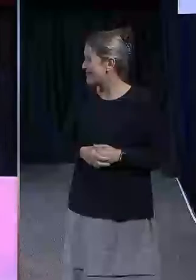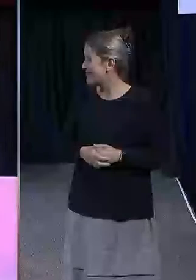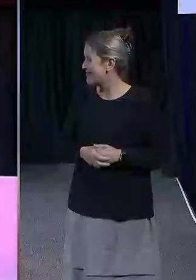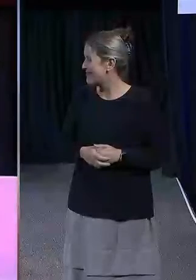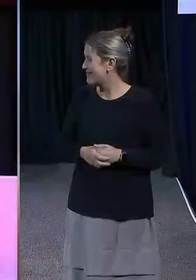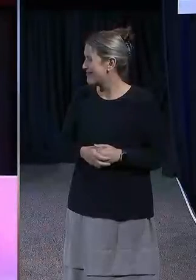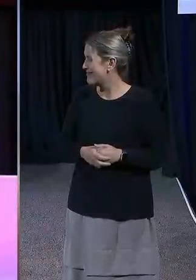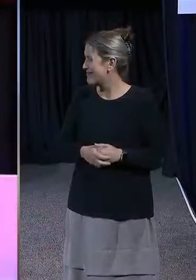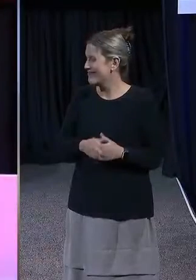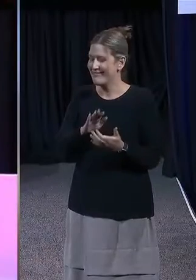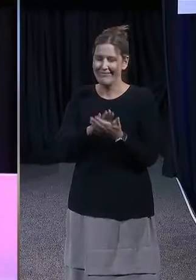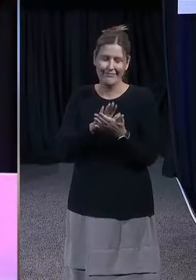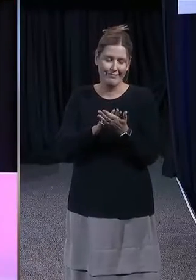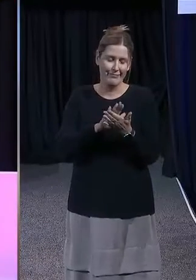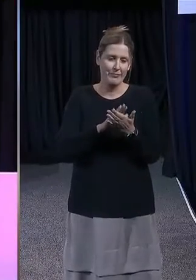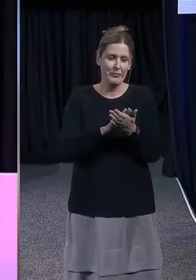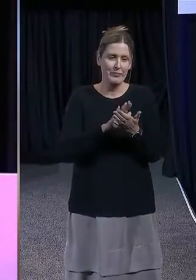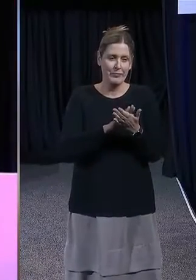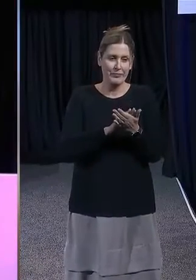Thank you.